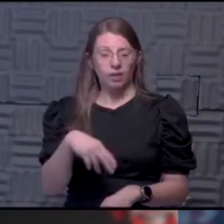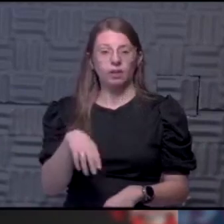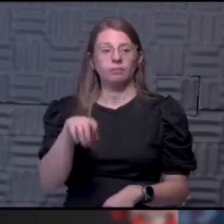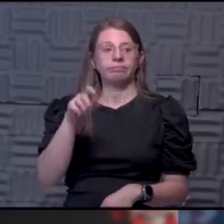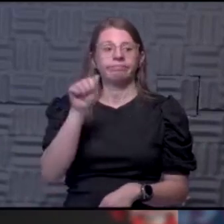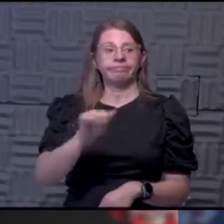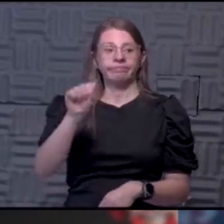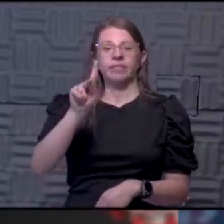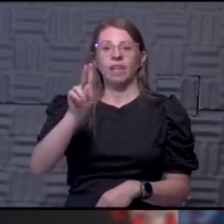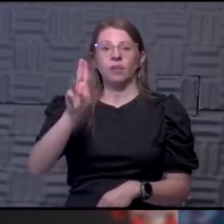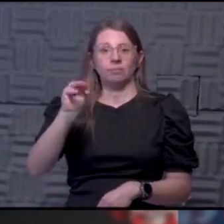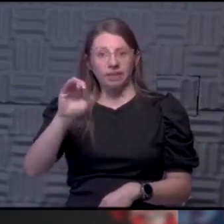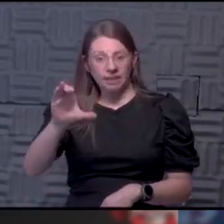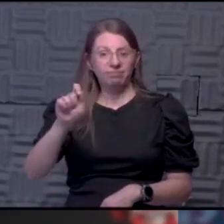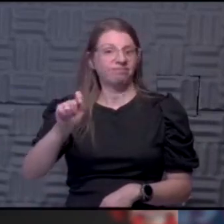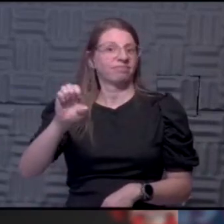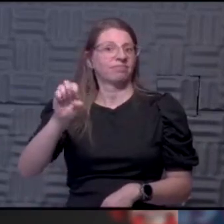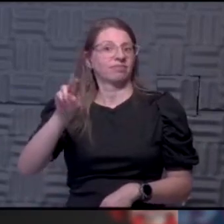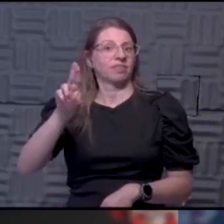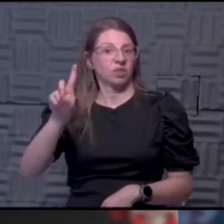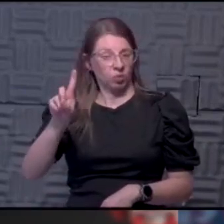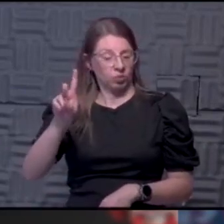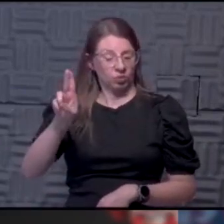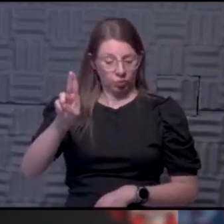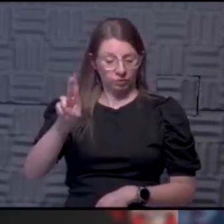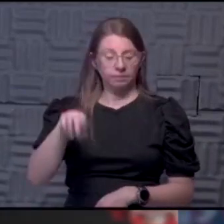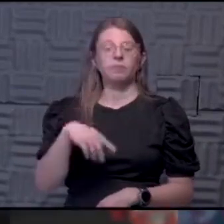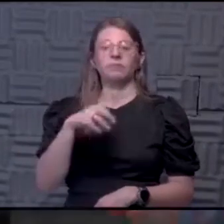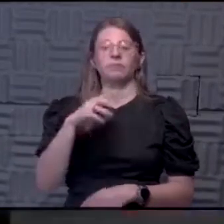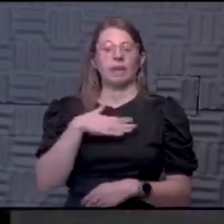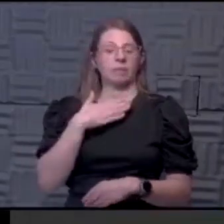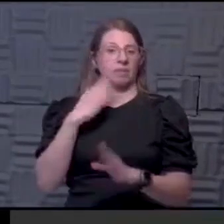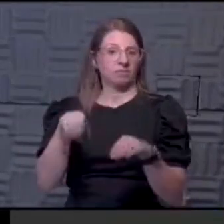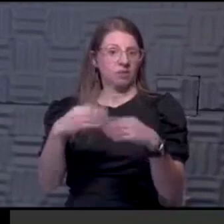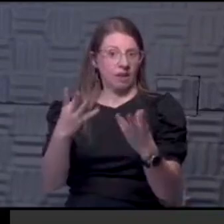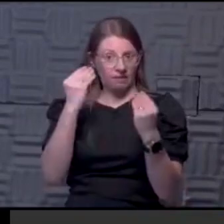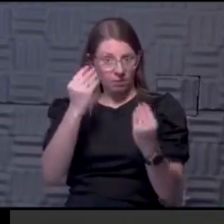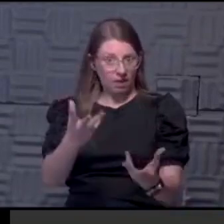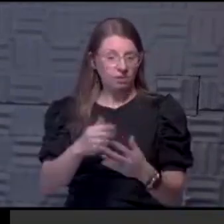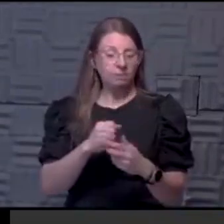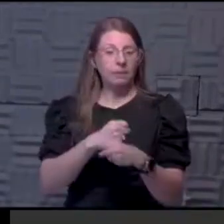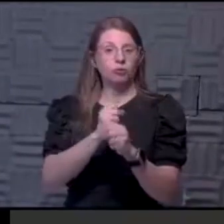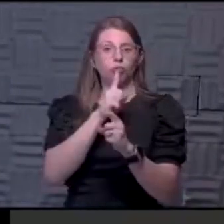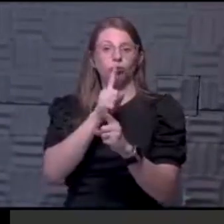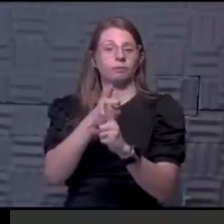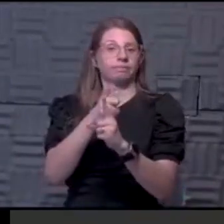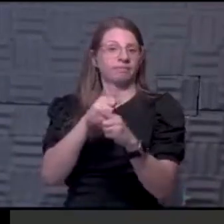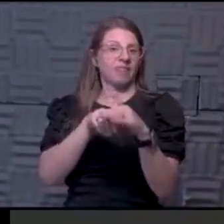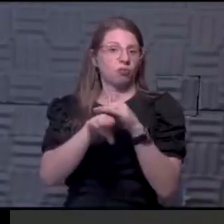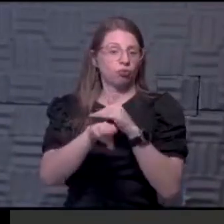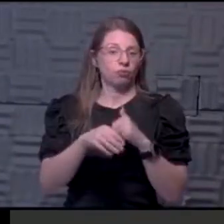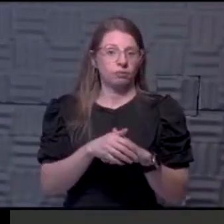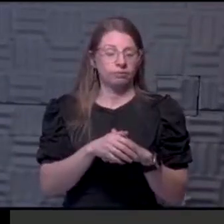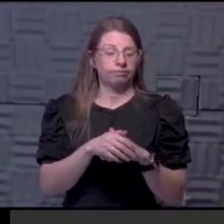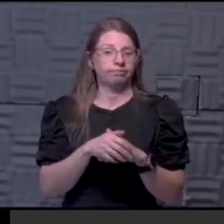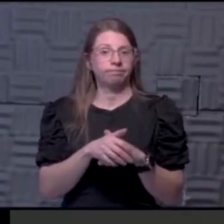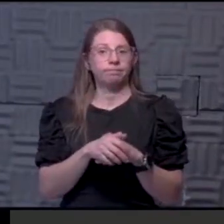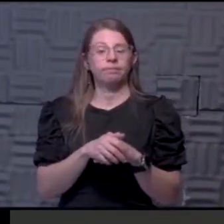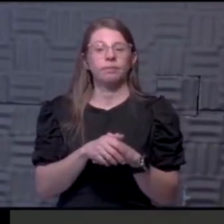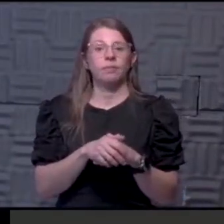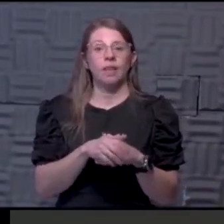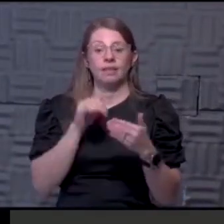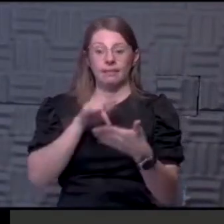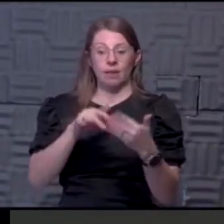entresearch@kumc.edu, and we'd be happy to provide more information and make sure that you're eligible. And then lastly, we also have a study right now where